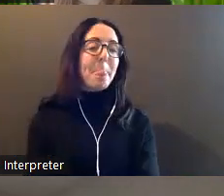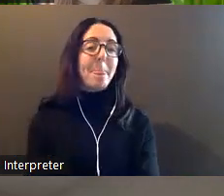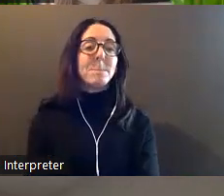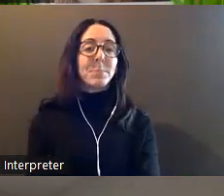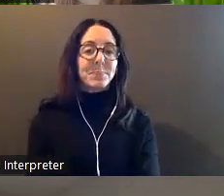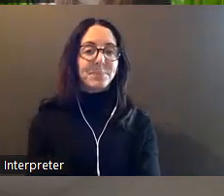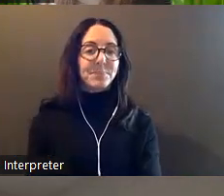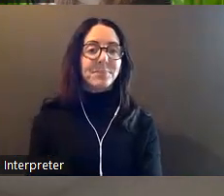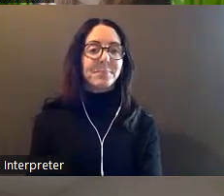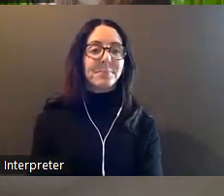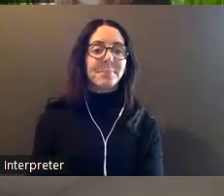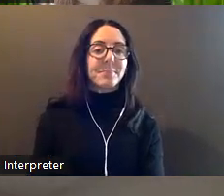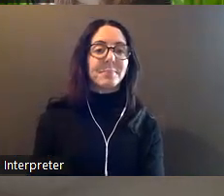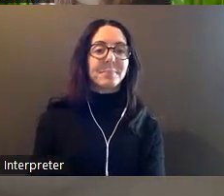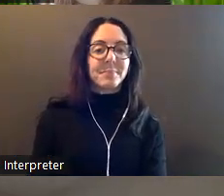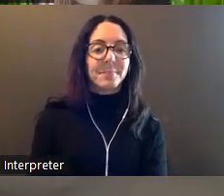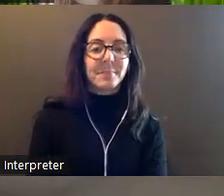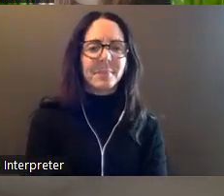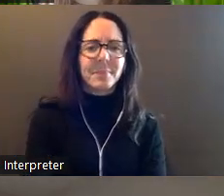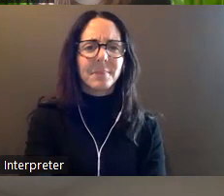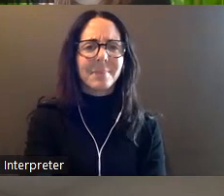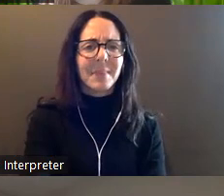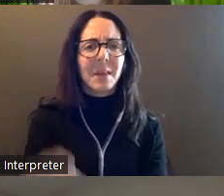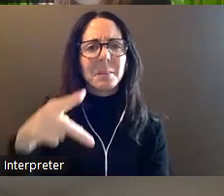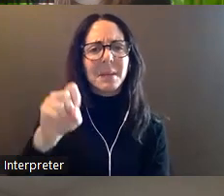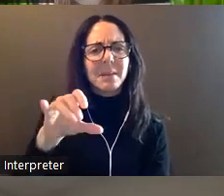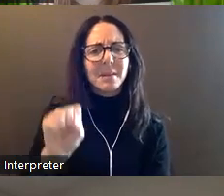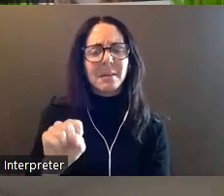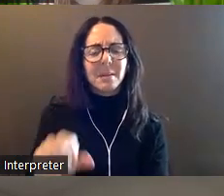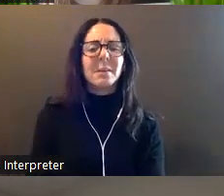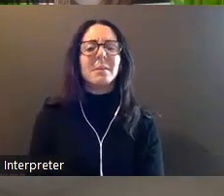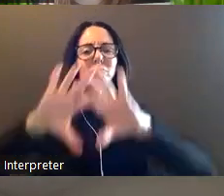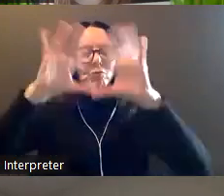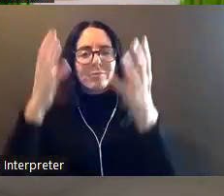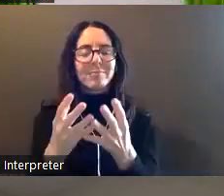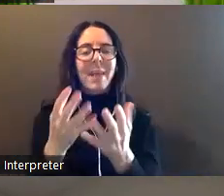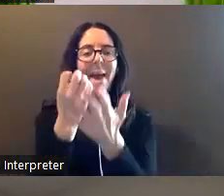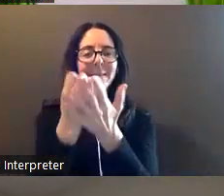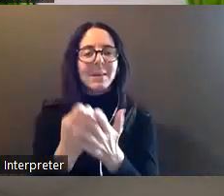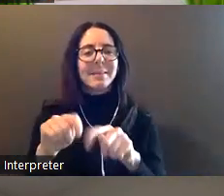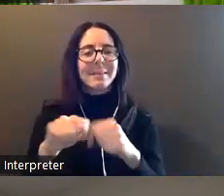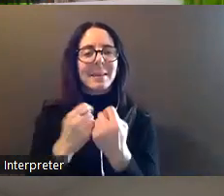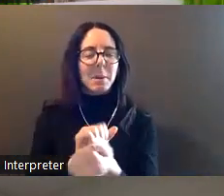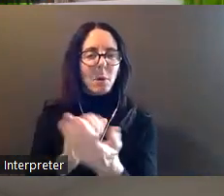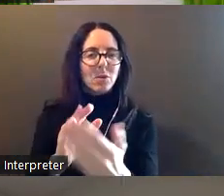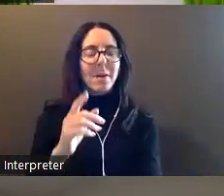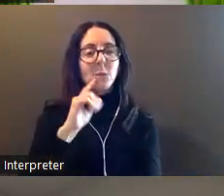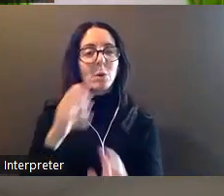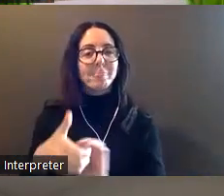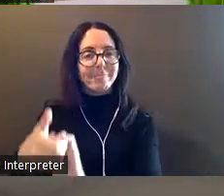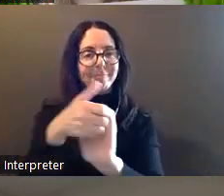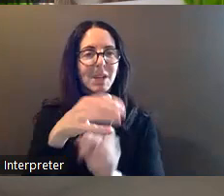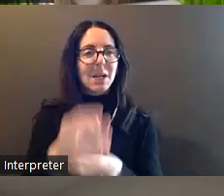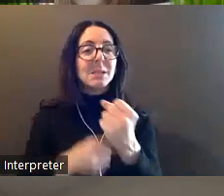PIECES is a holistic, evidence-informed team approach to shared assessment and supportive care of